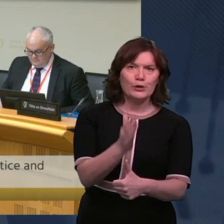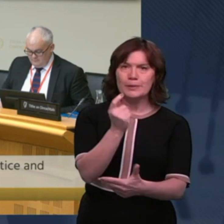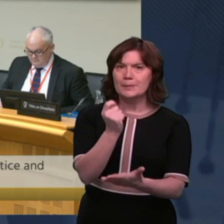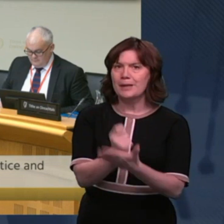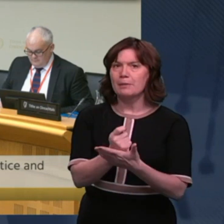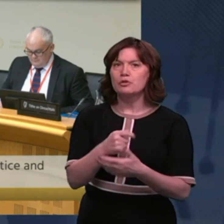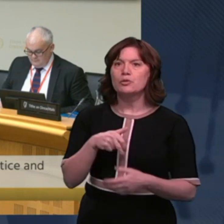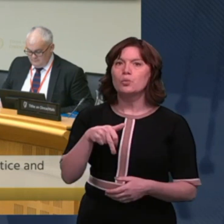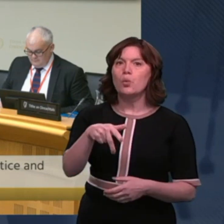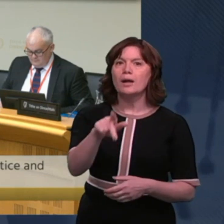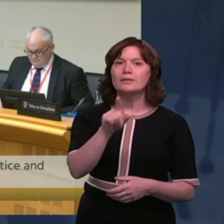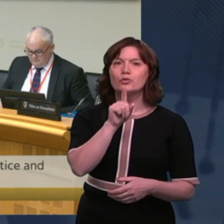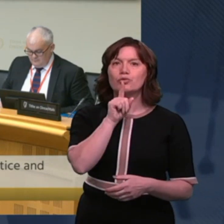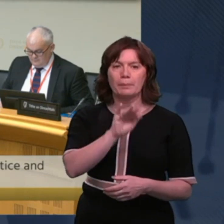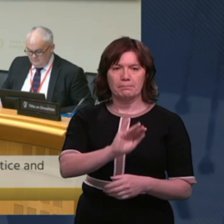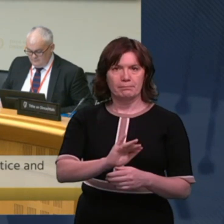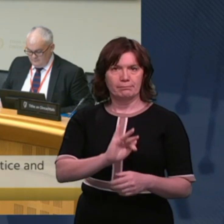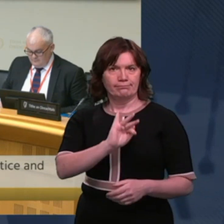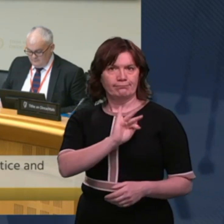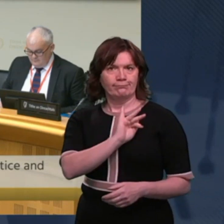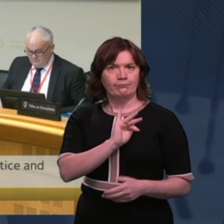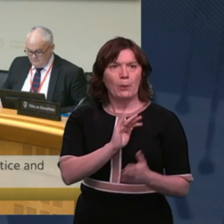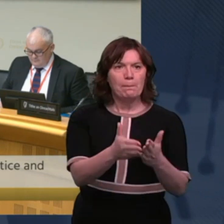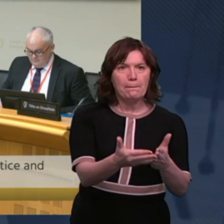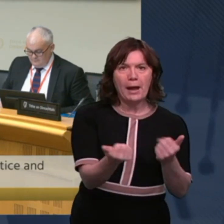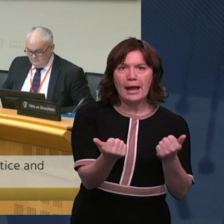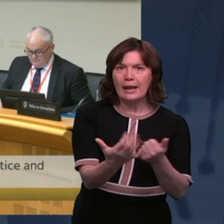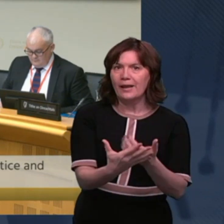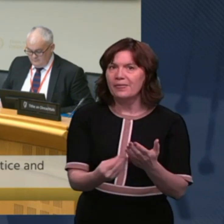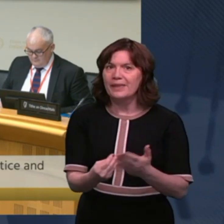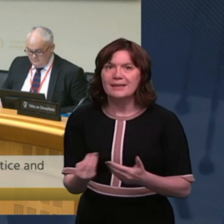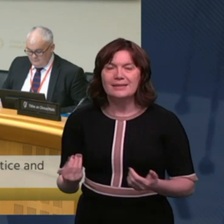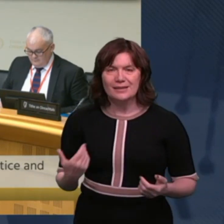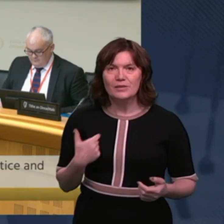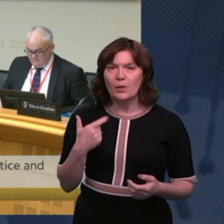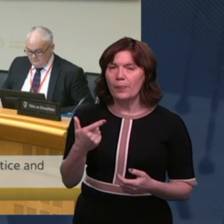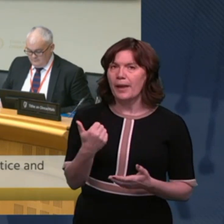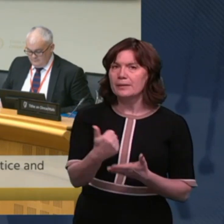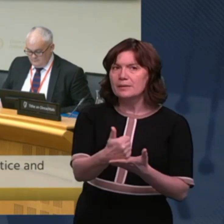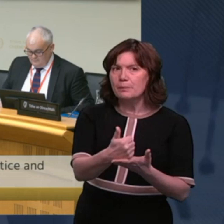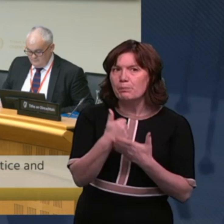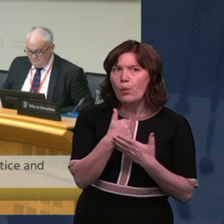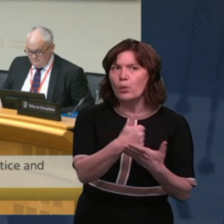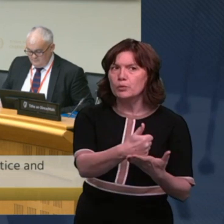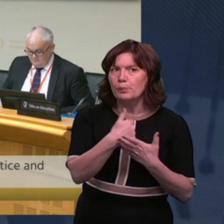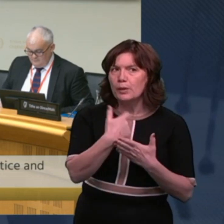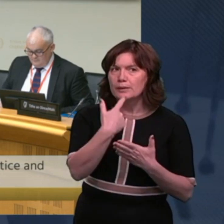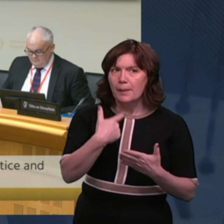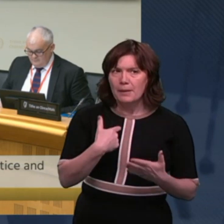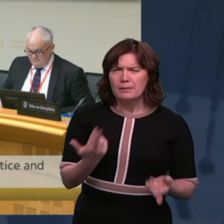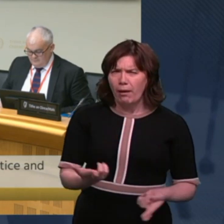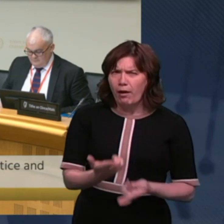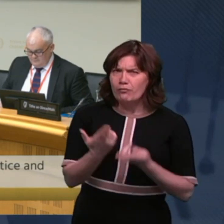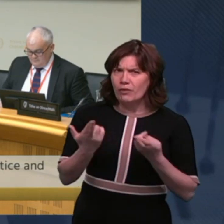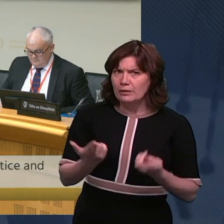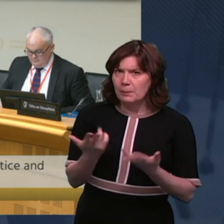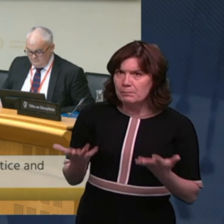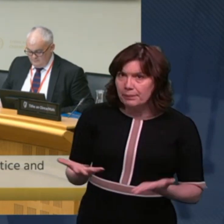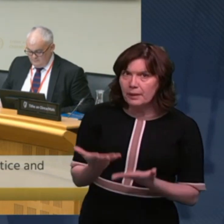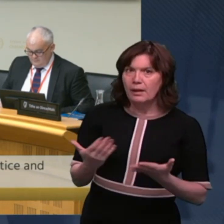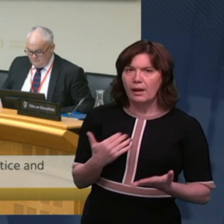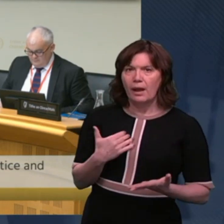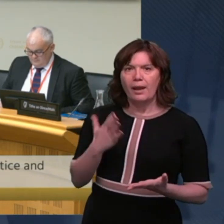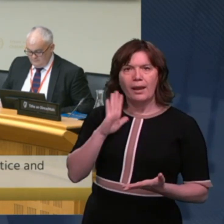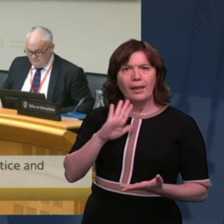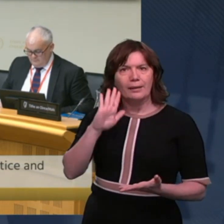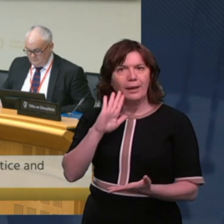actually walked into a shop and bought her own things. And it was all from the support that I actually got through the programme. And it was the first